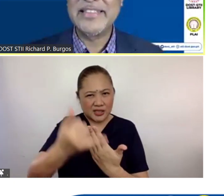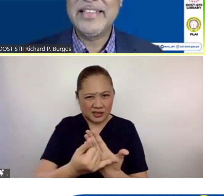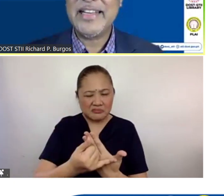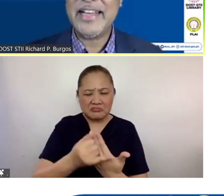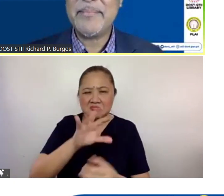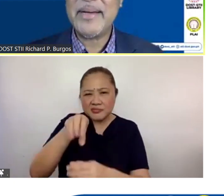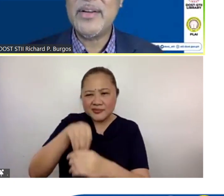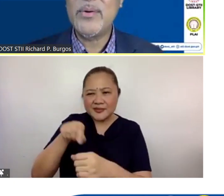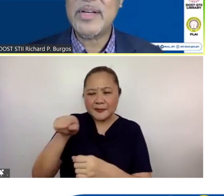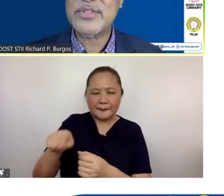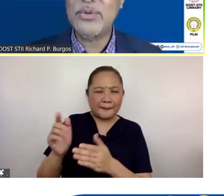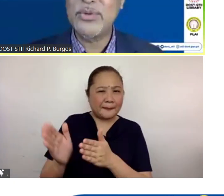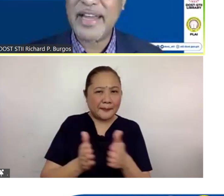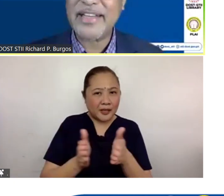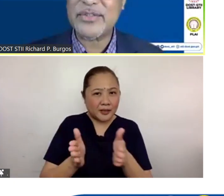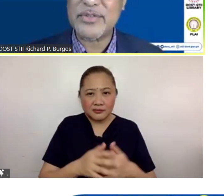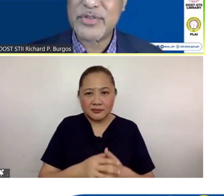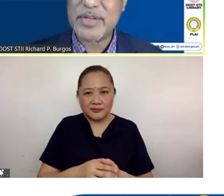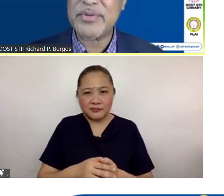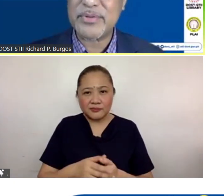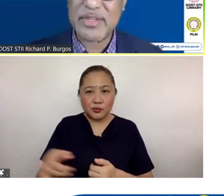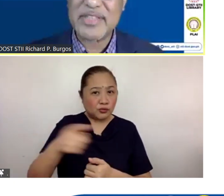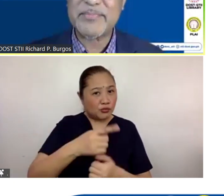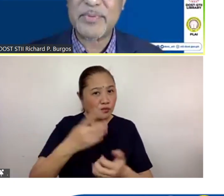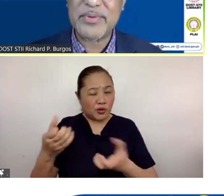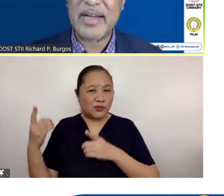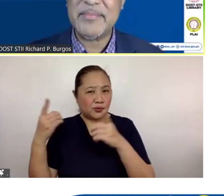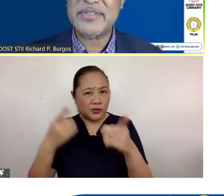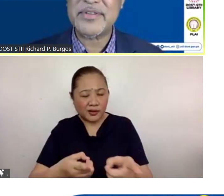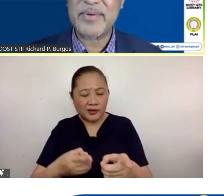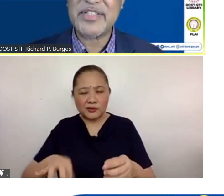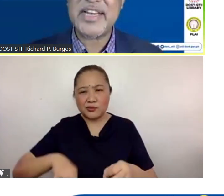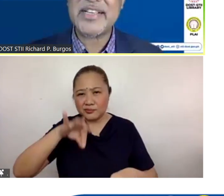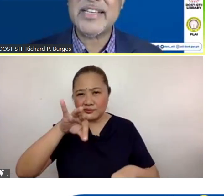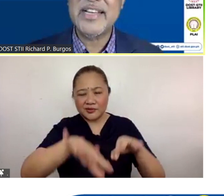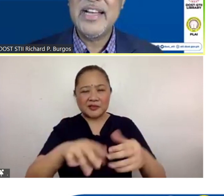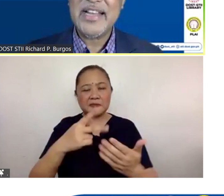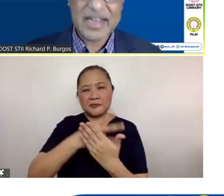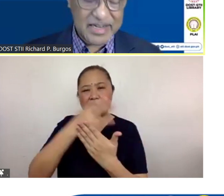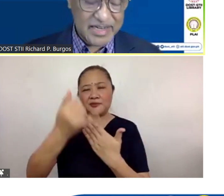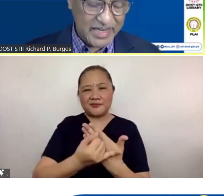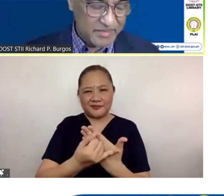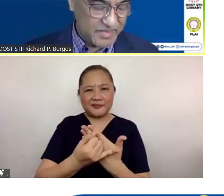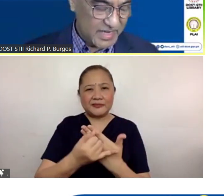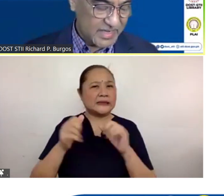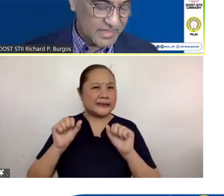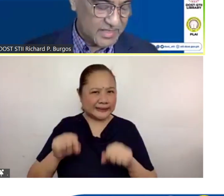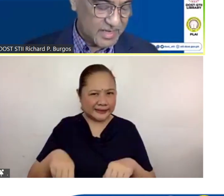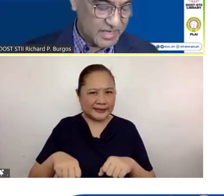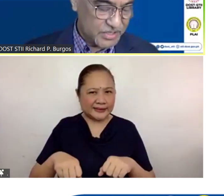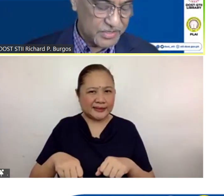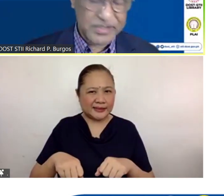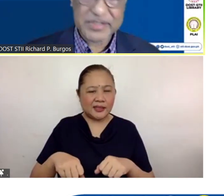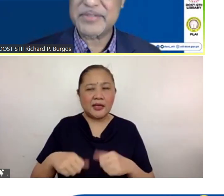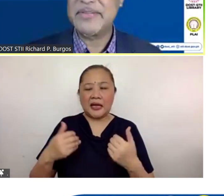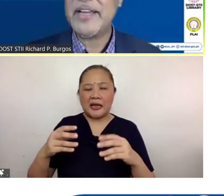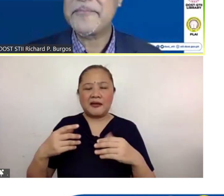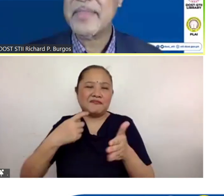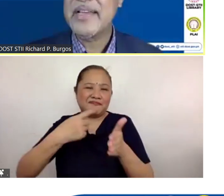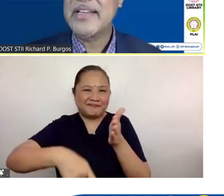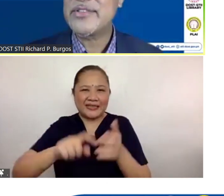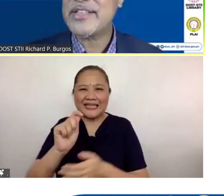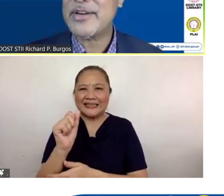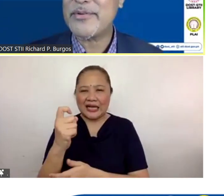plan. And anybody who wants to donate, to contribute to these programs or projects can claim tax deductions,